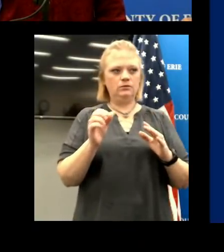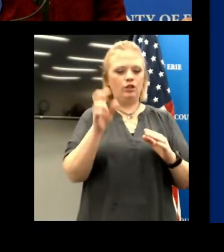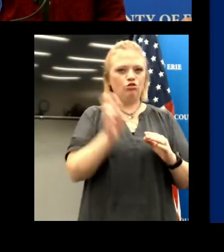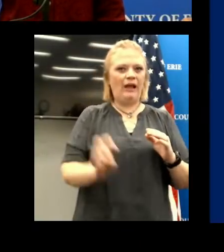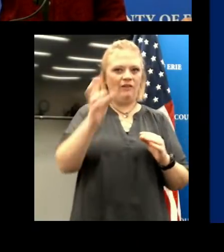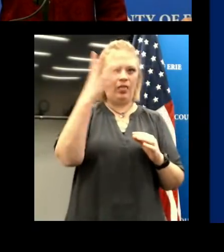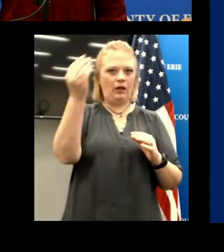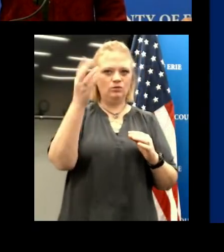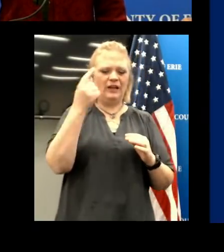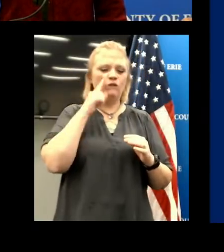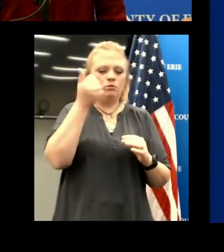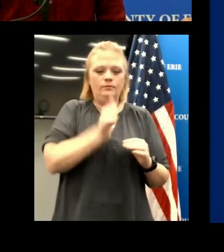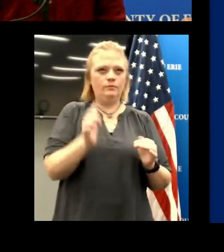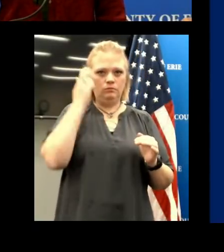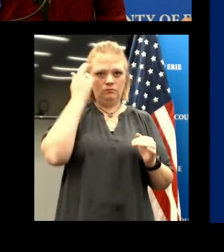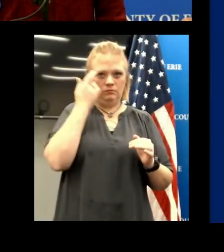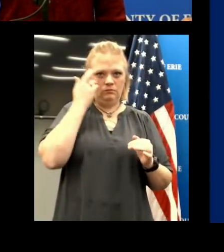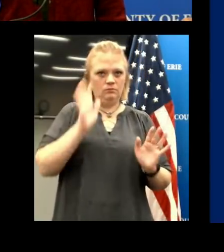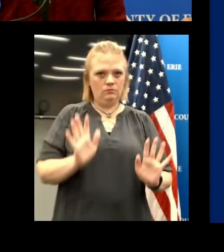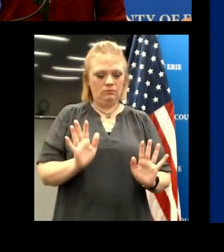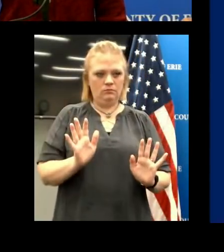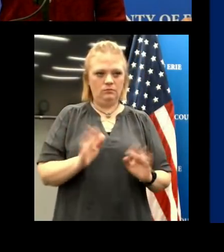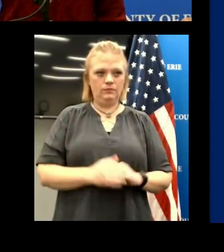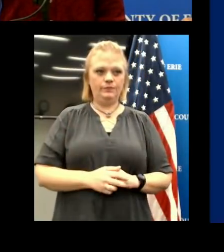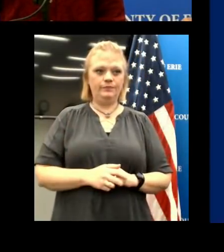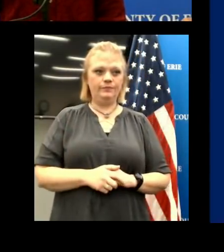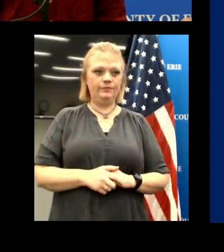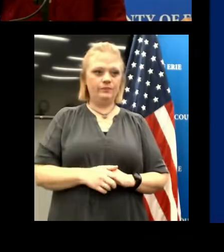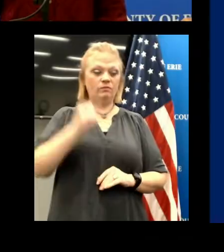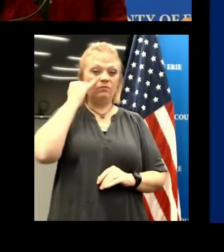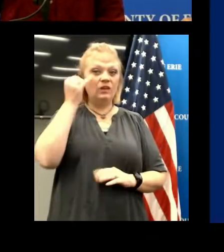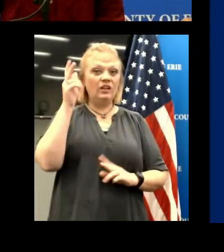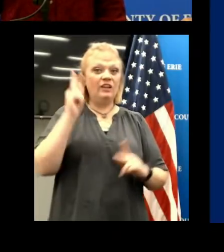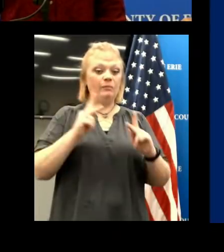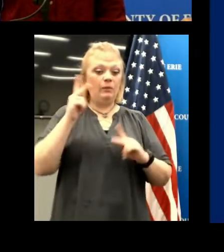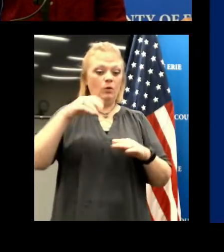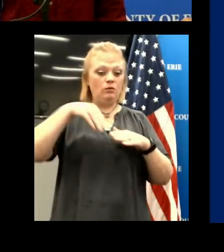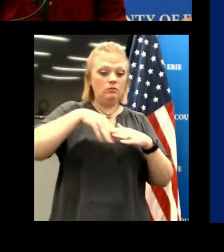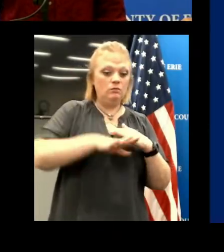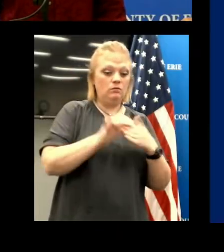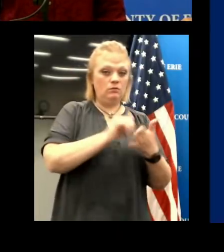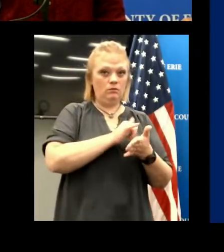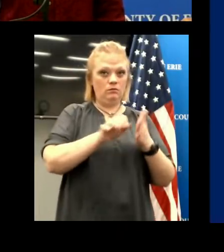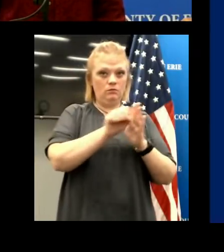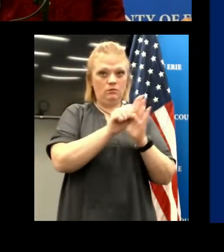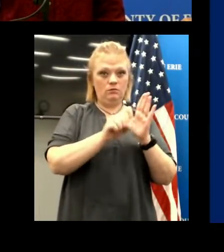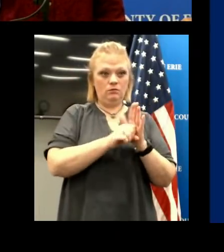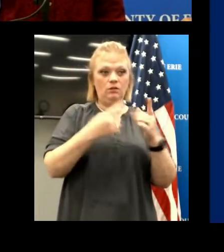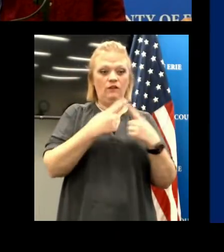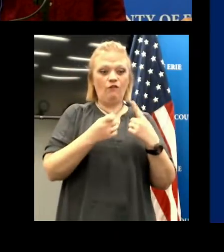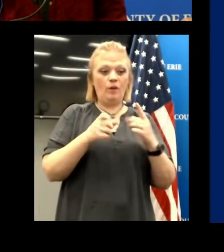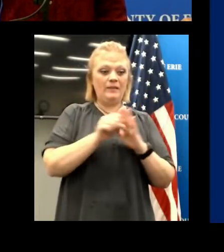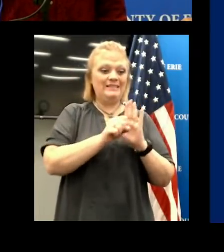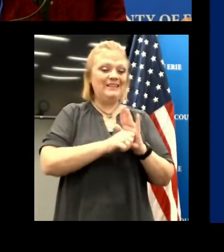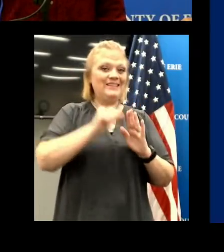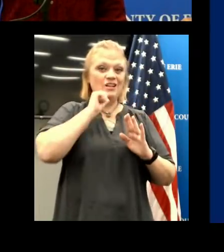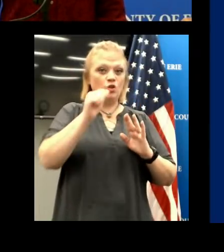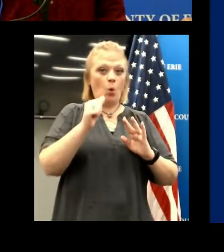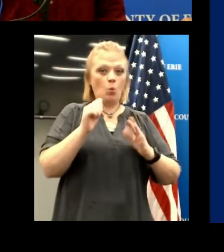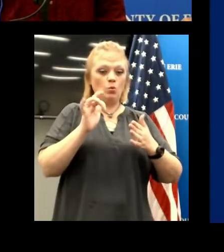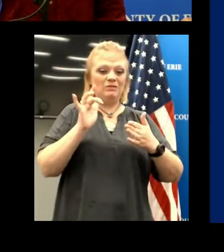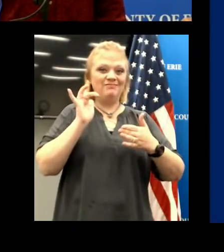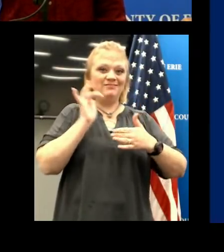any reason. If people are entering New York State from those non-contiguous states,